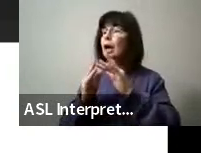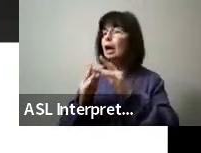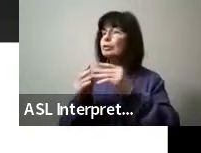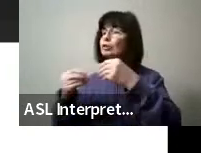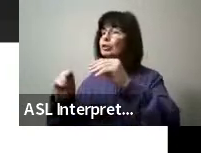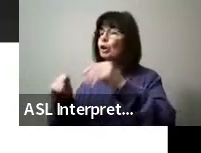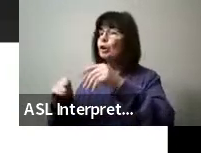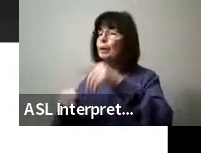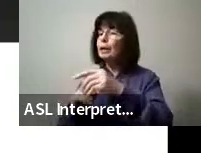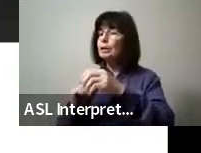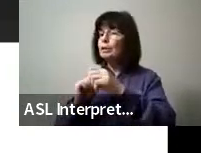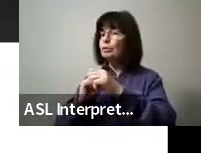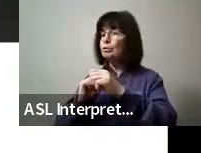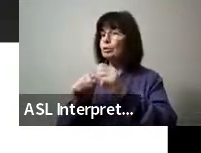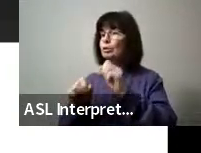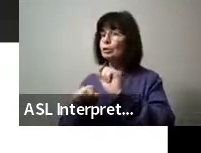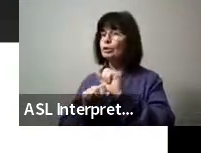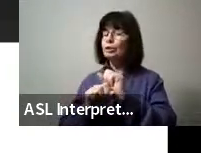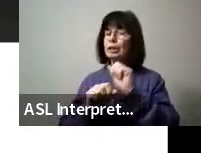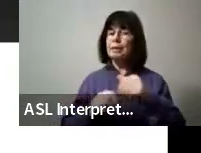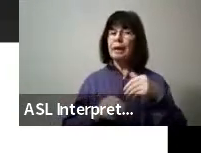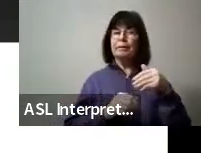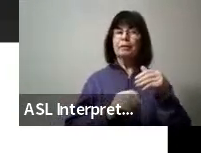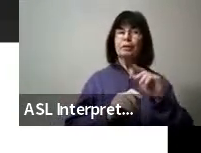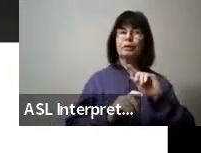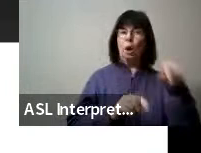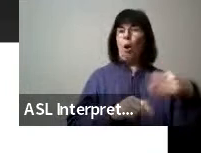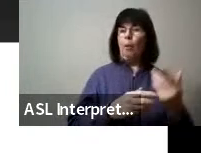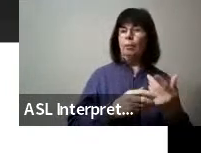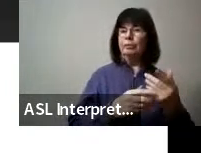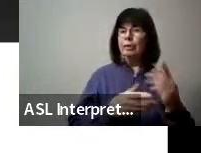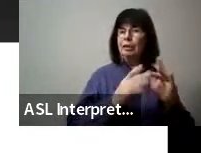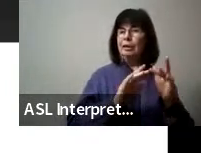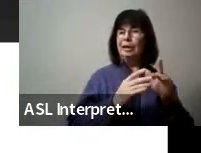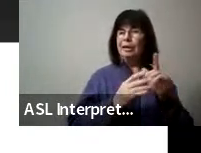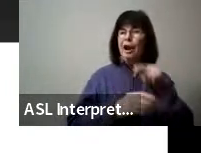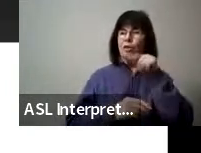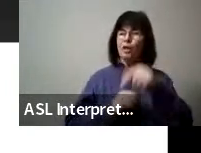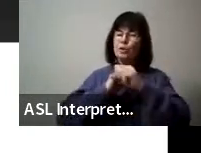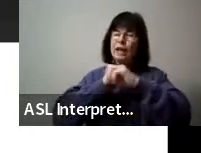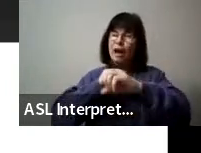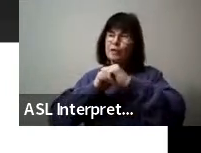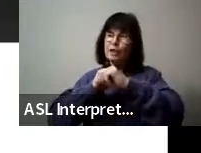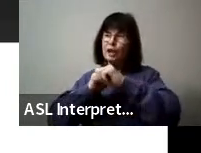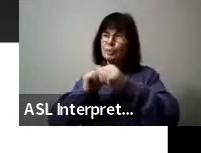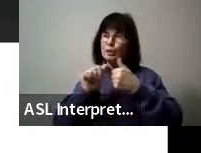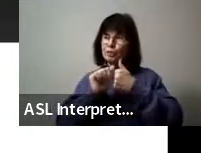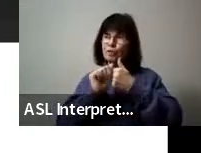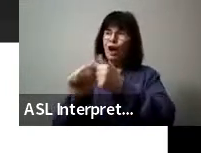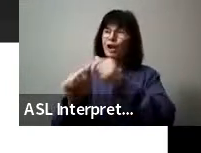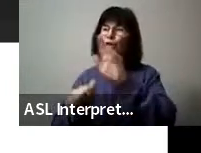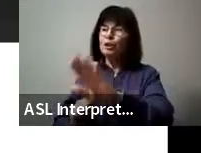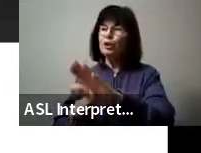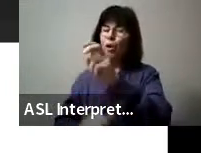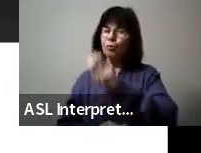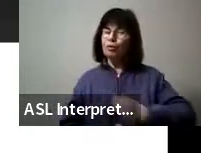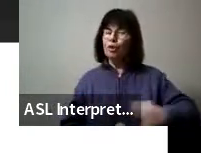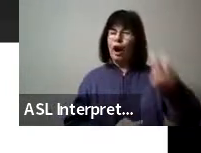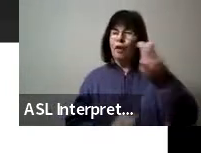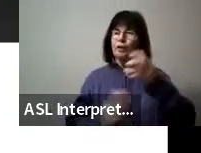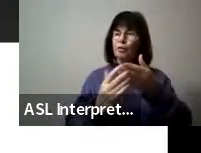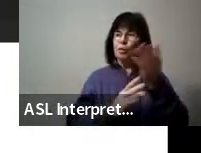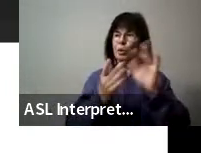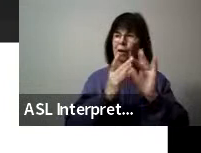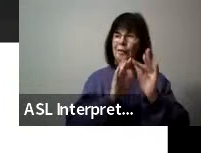is an ad for those shoes. That's sort of what we're talking about. Those ads follow you around. And so these ads